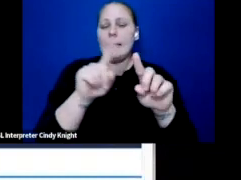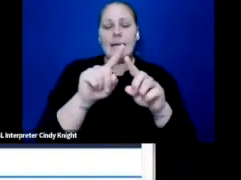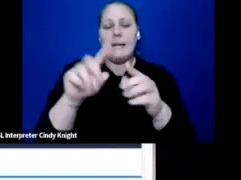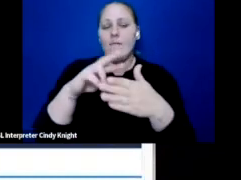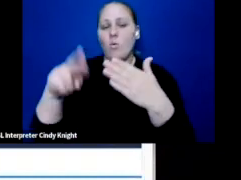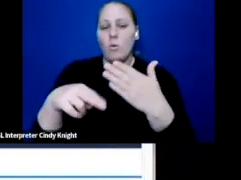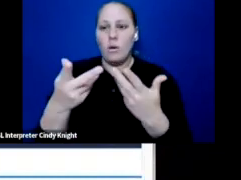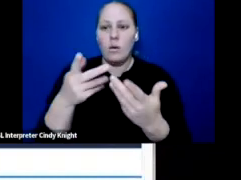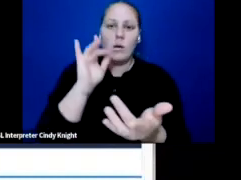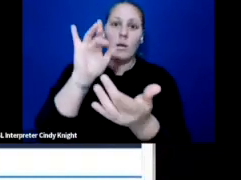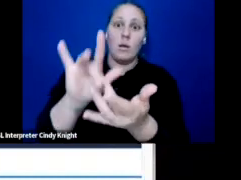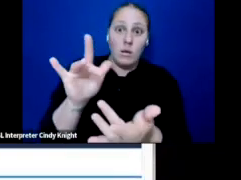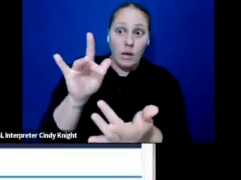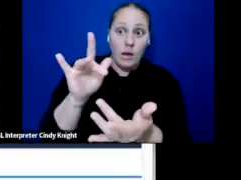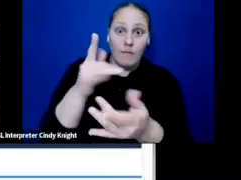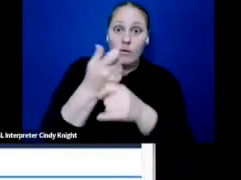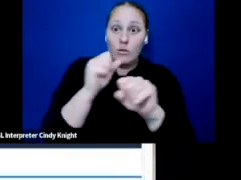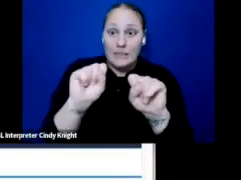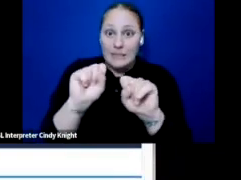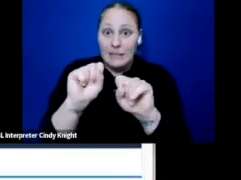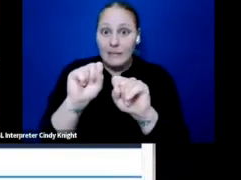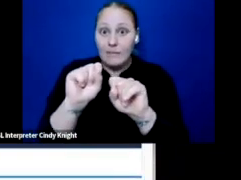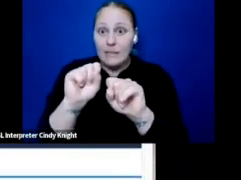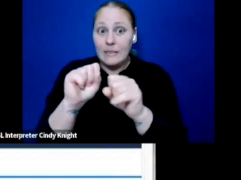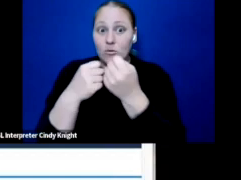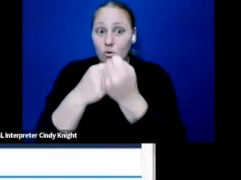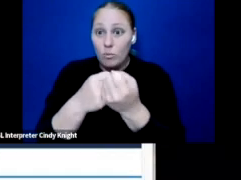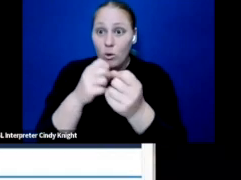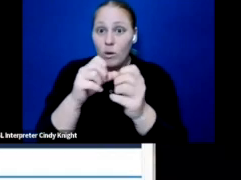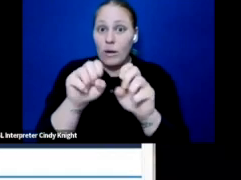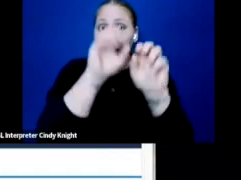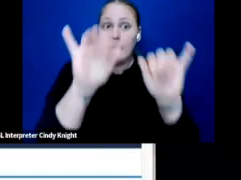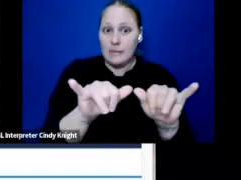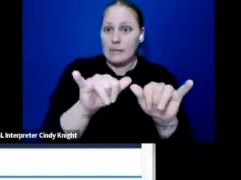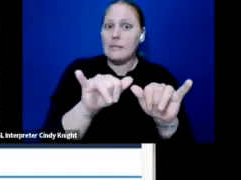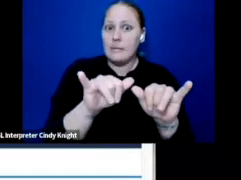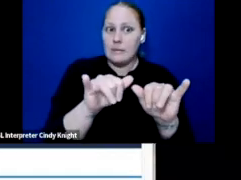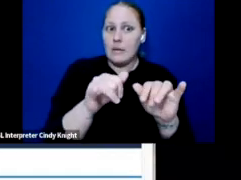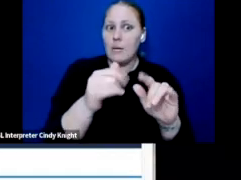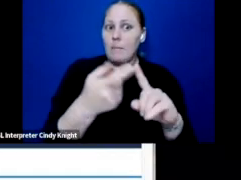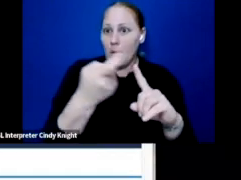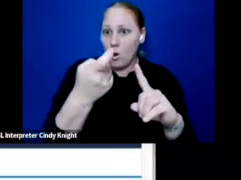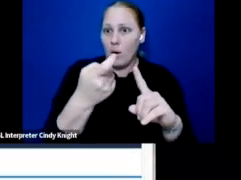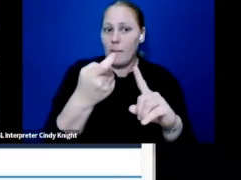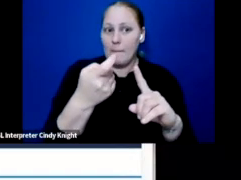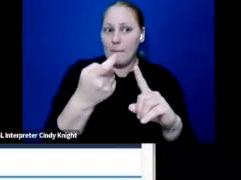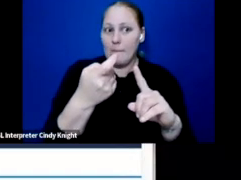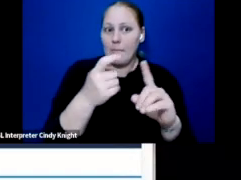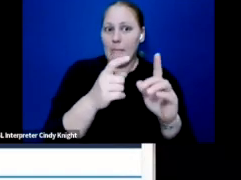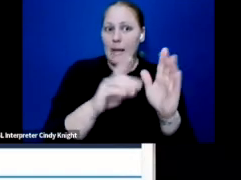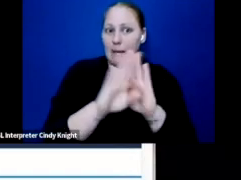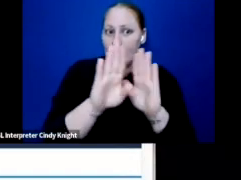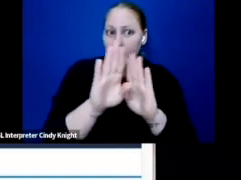for safety support and they do need to reassess safety, the system will automatically generate a new contact report to represent the